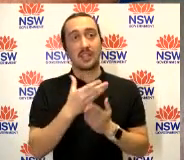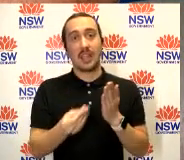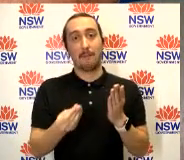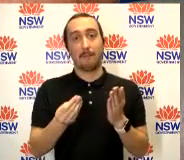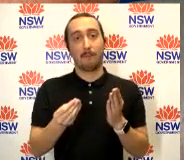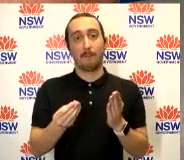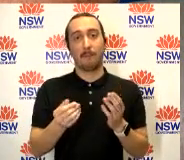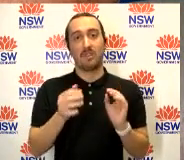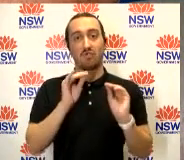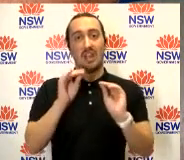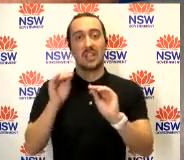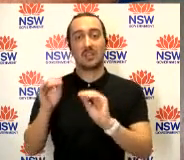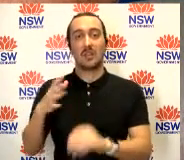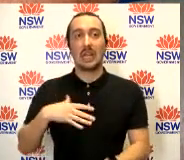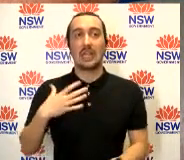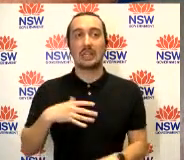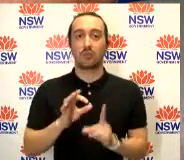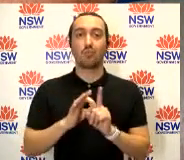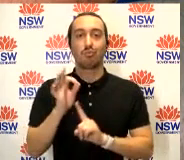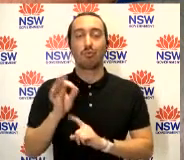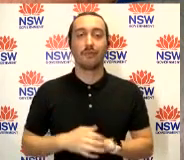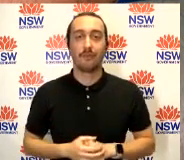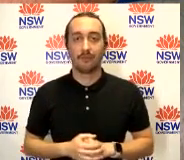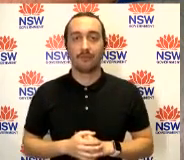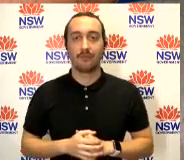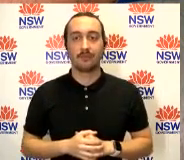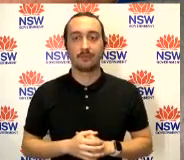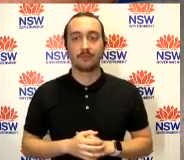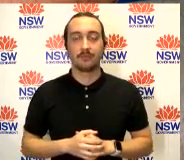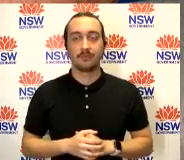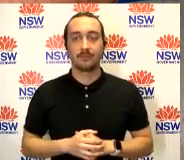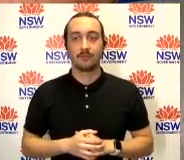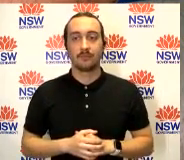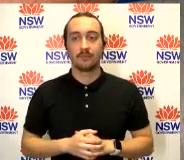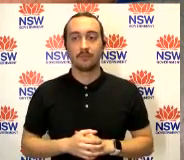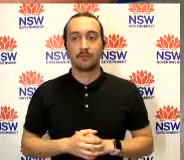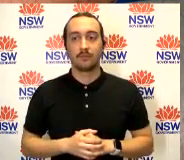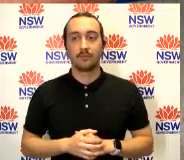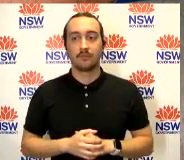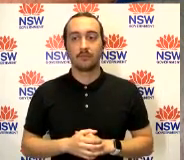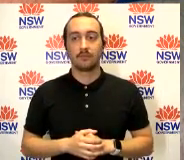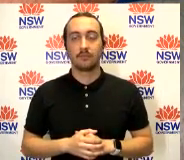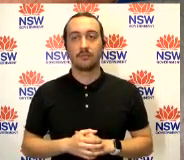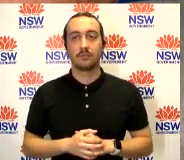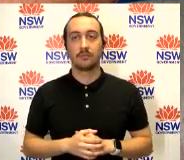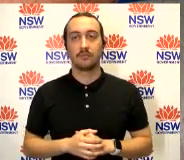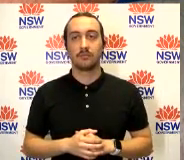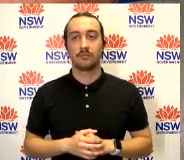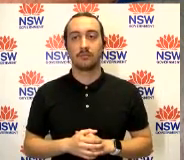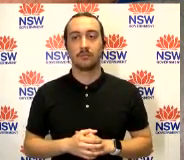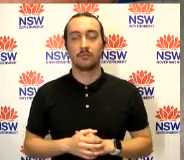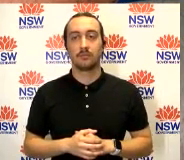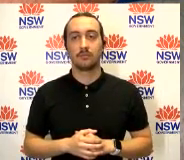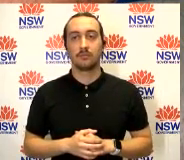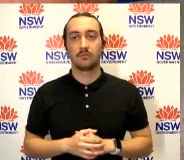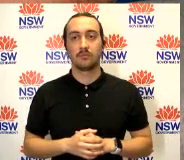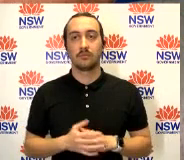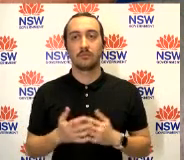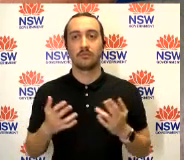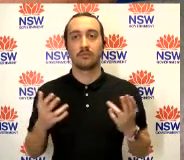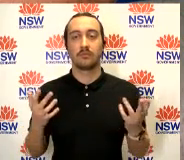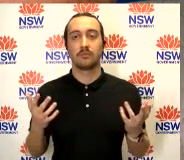think, across industry that needs to be addressed. But you need additional training providers to come